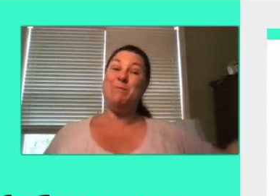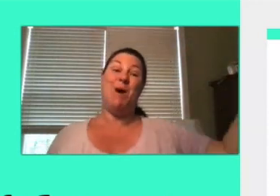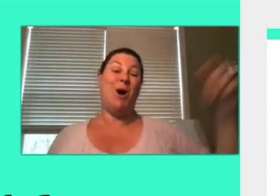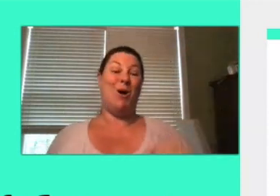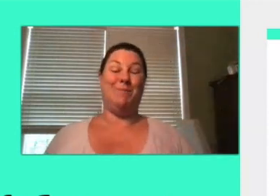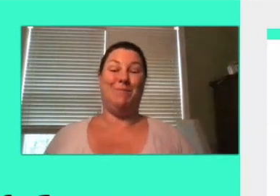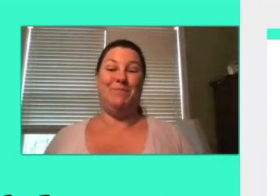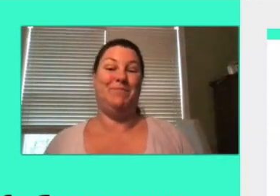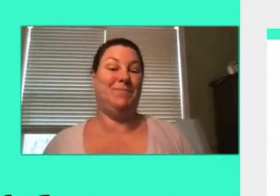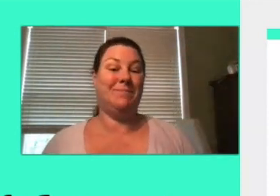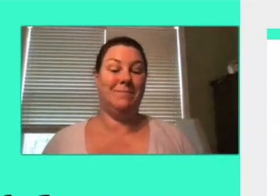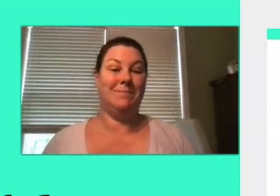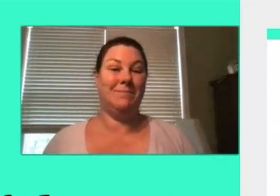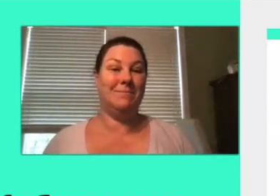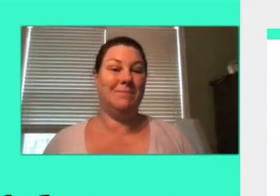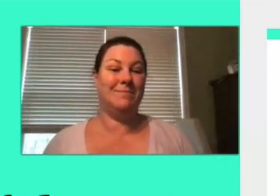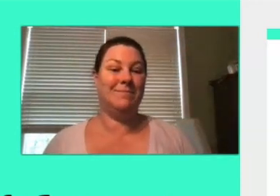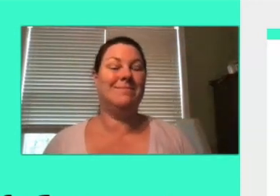or small?